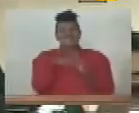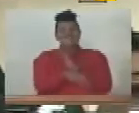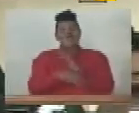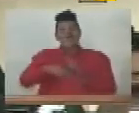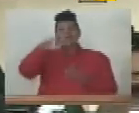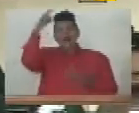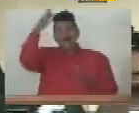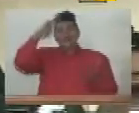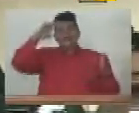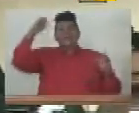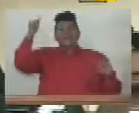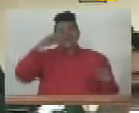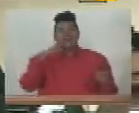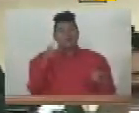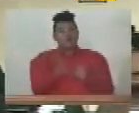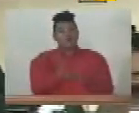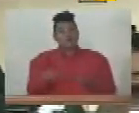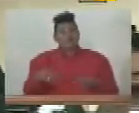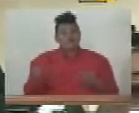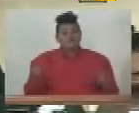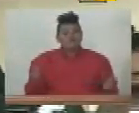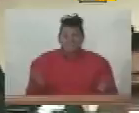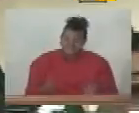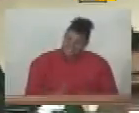In anyhow,